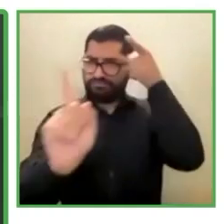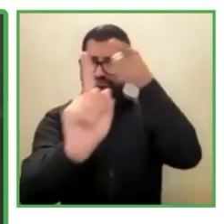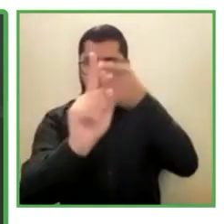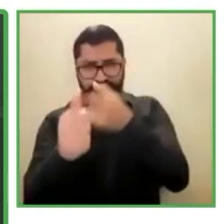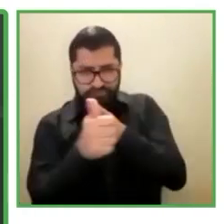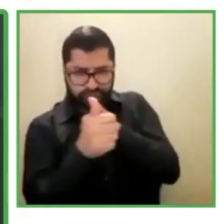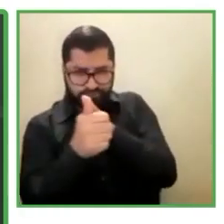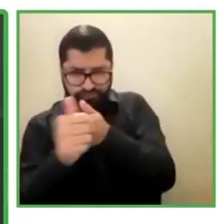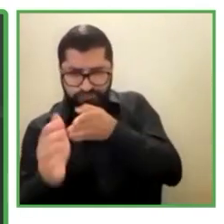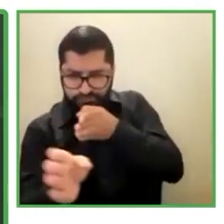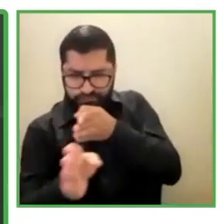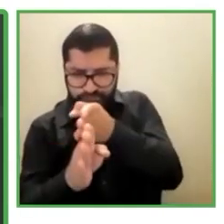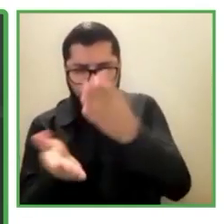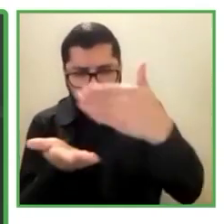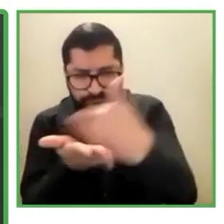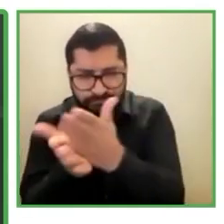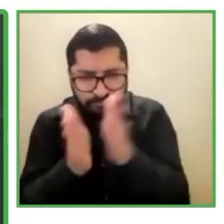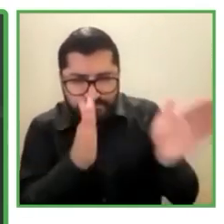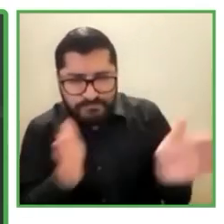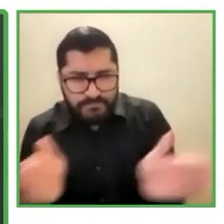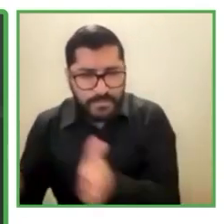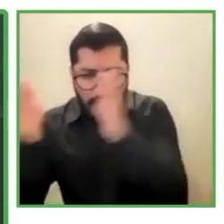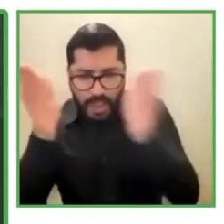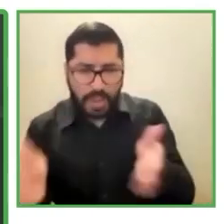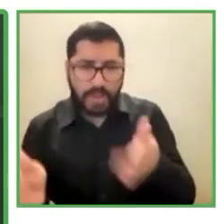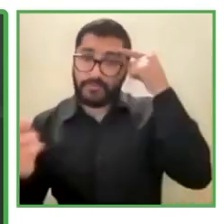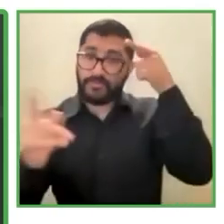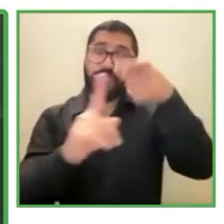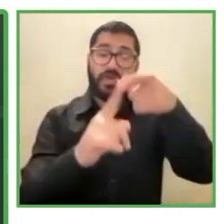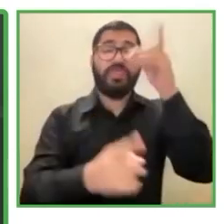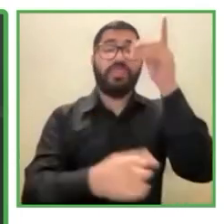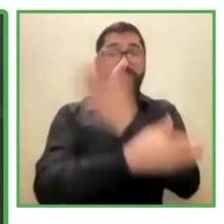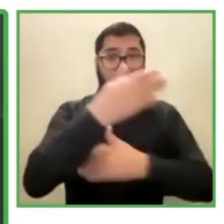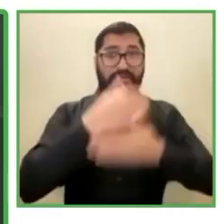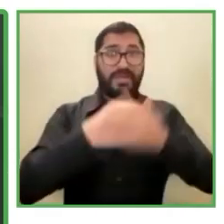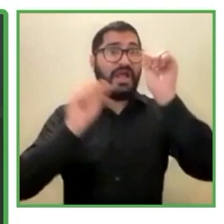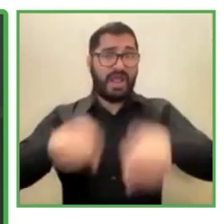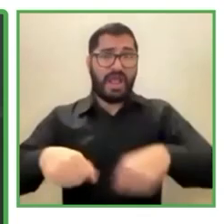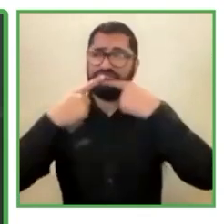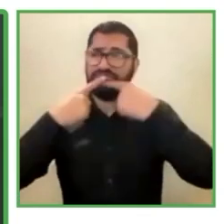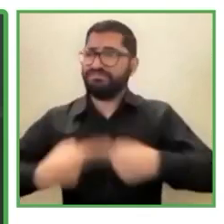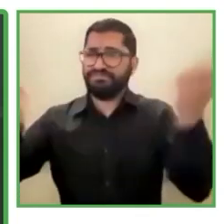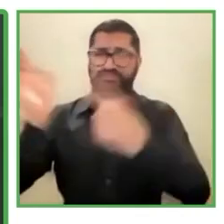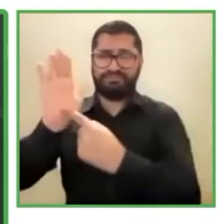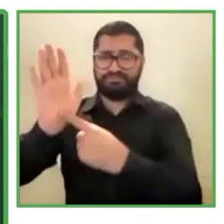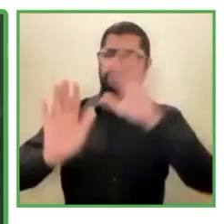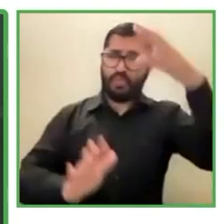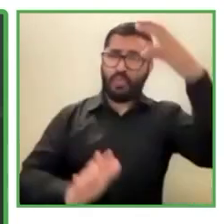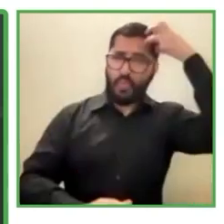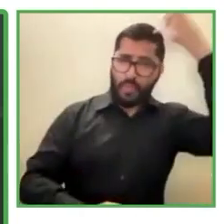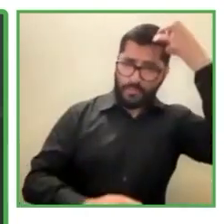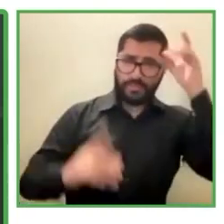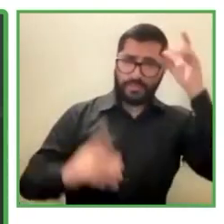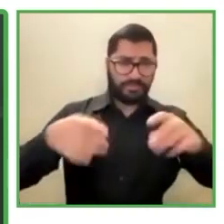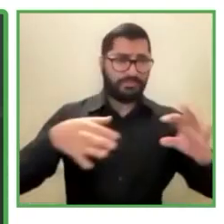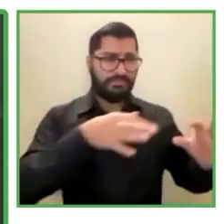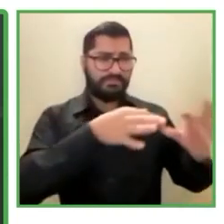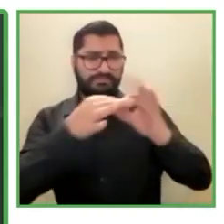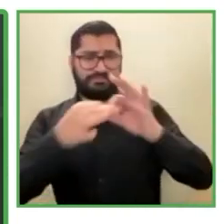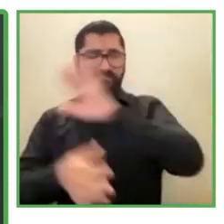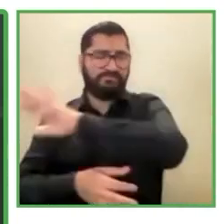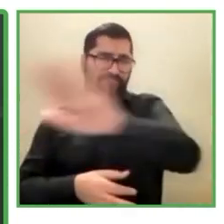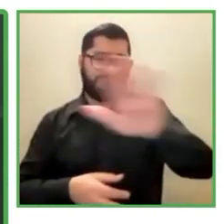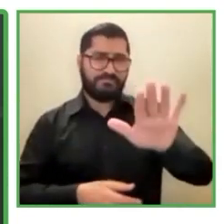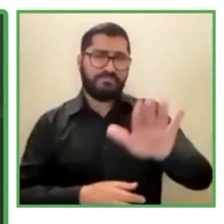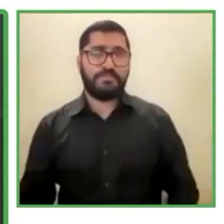people with disability have visibility to the governments, companies, and the unions. From the ILO,